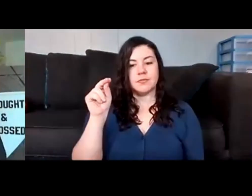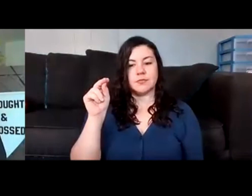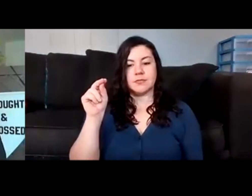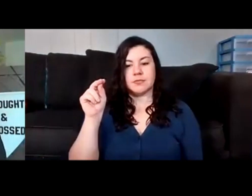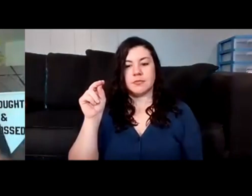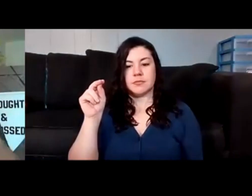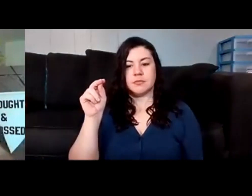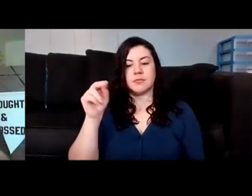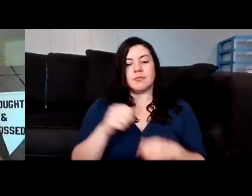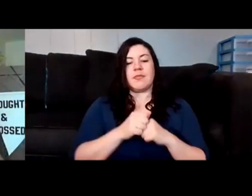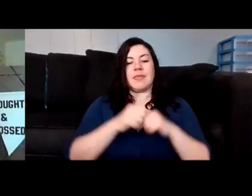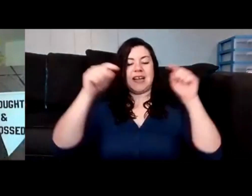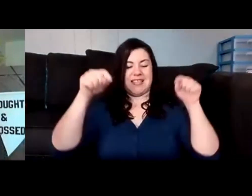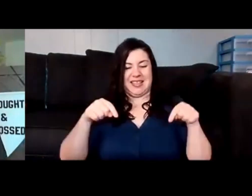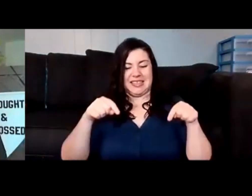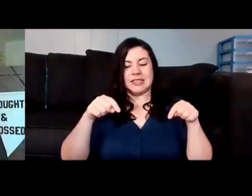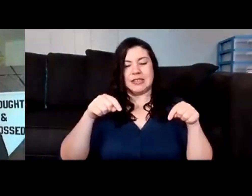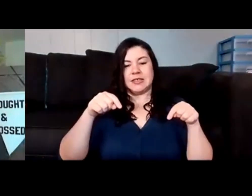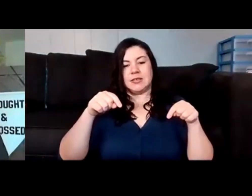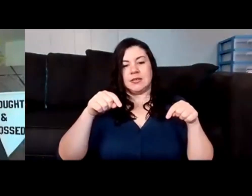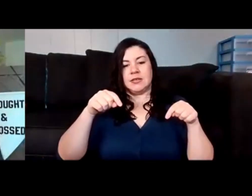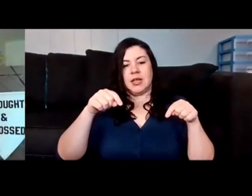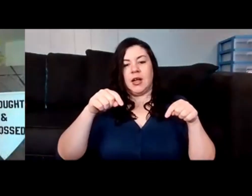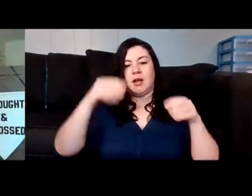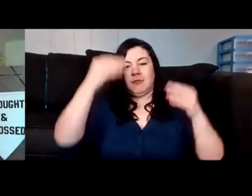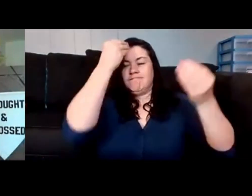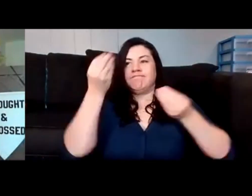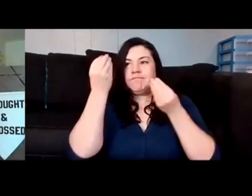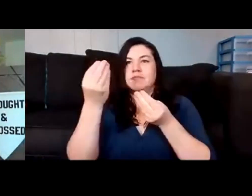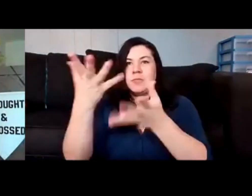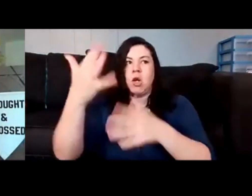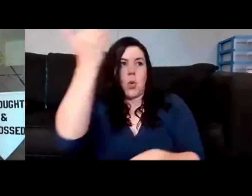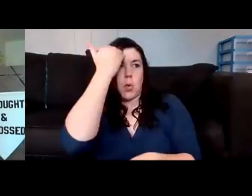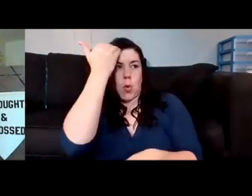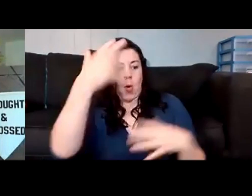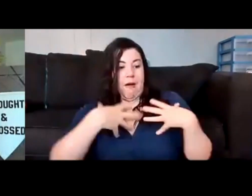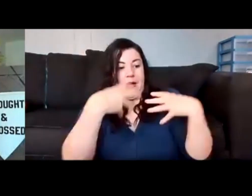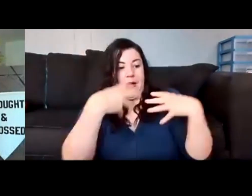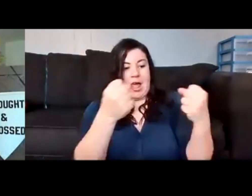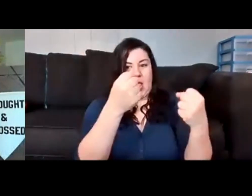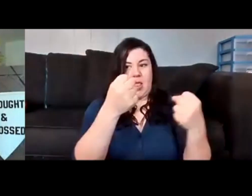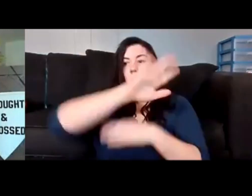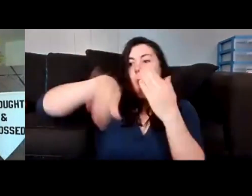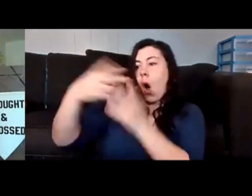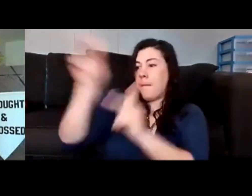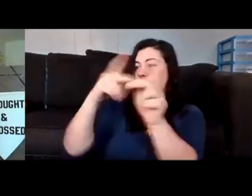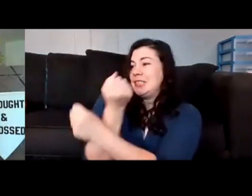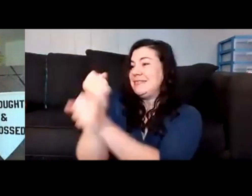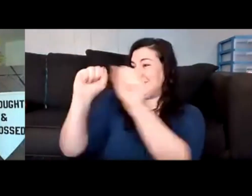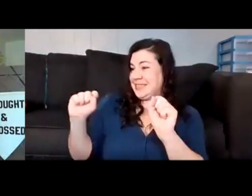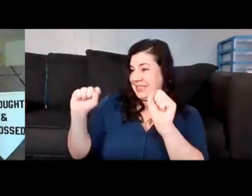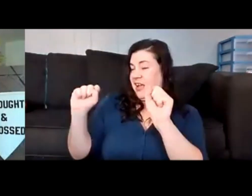practice, this orientation that acknowledges that the health and the safety of all persons is grounded in a shared opposition to